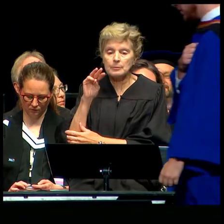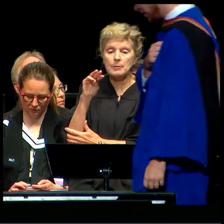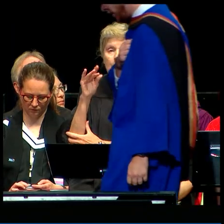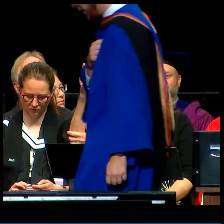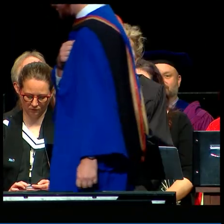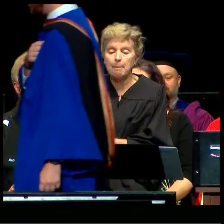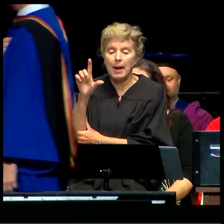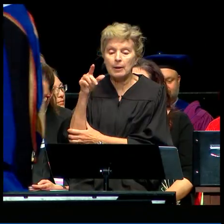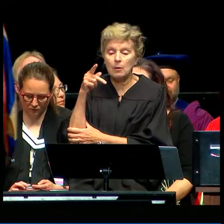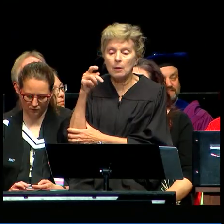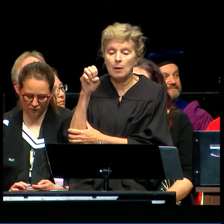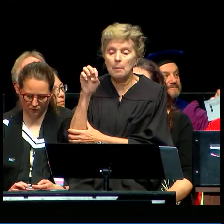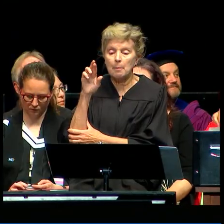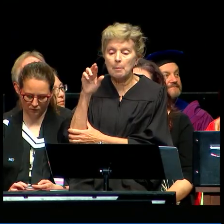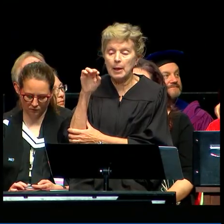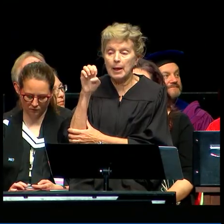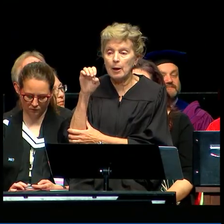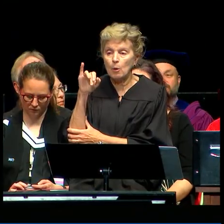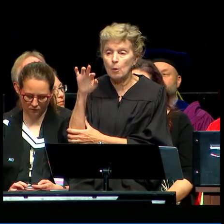Michael Pereira.